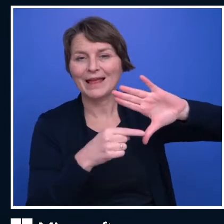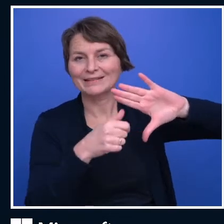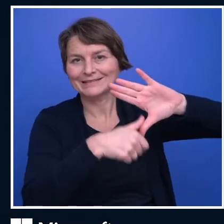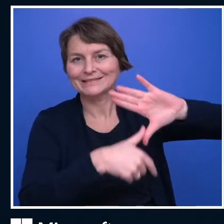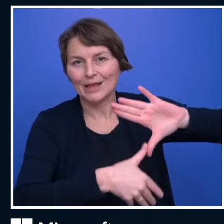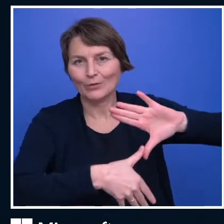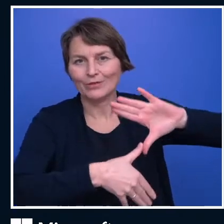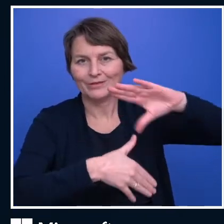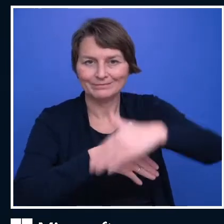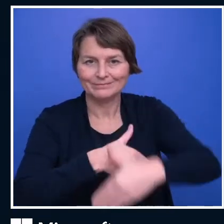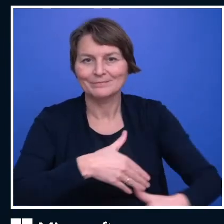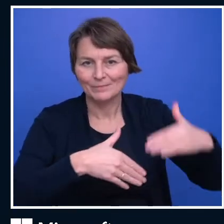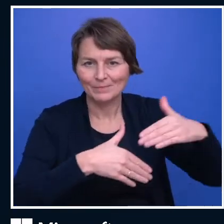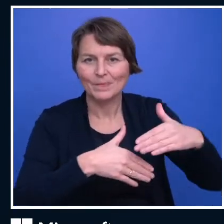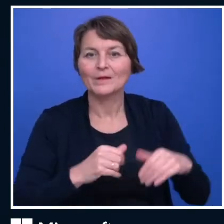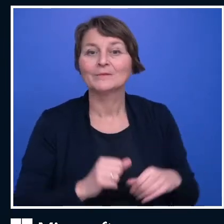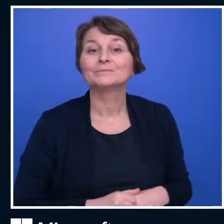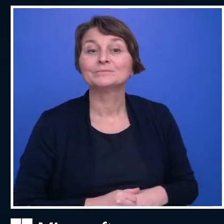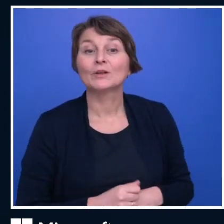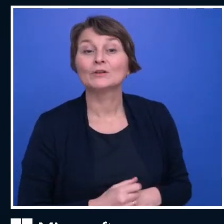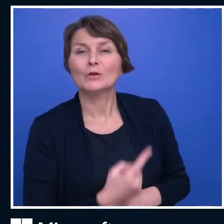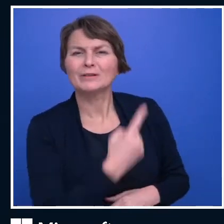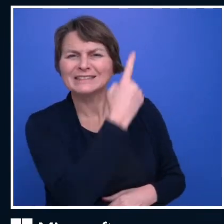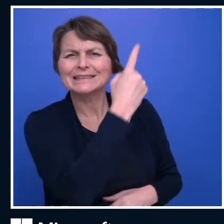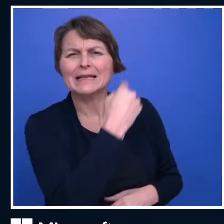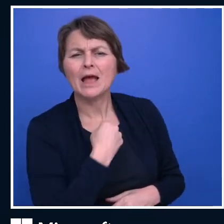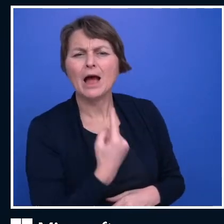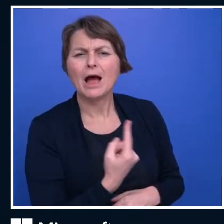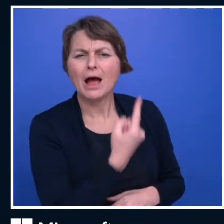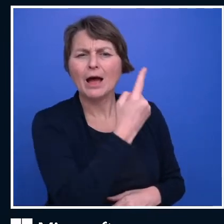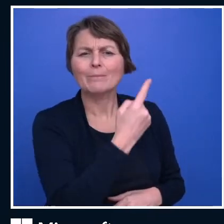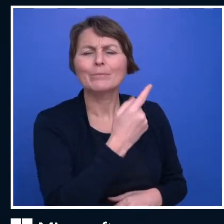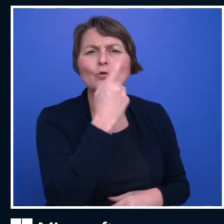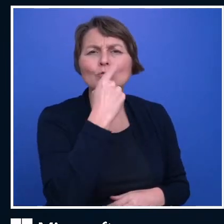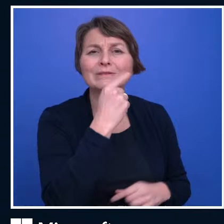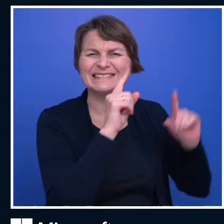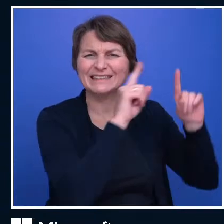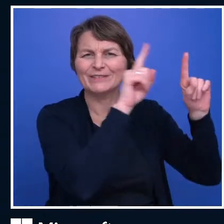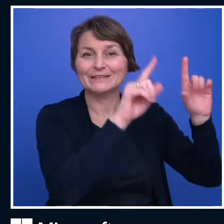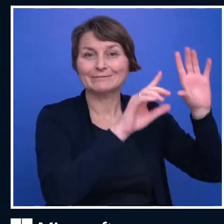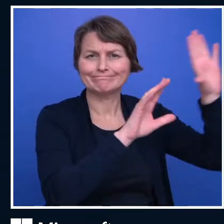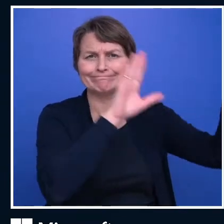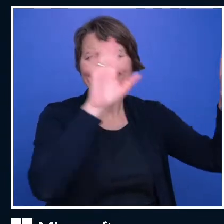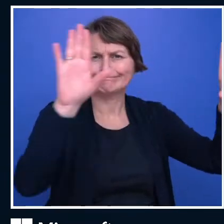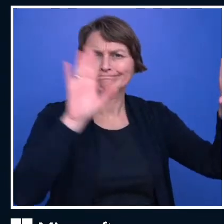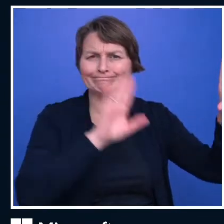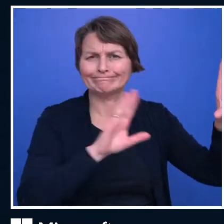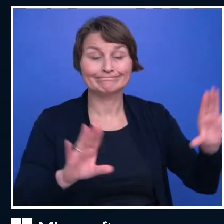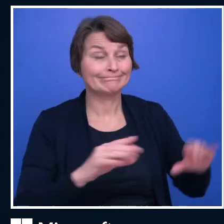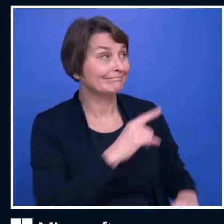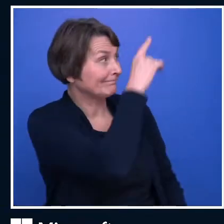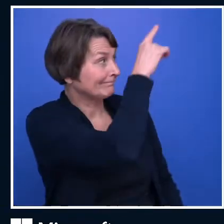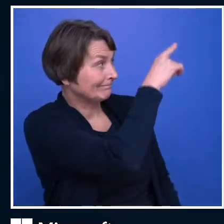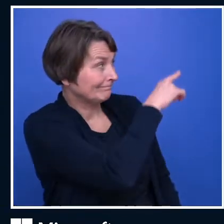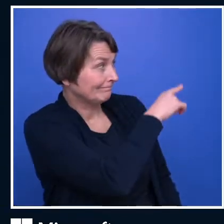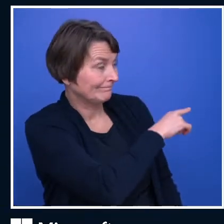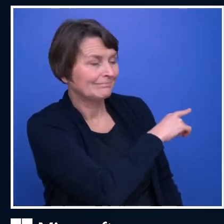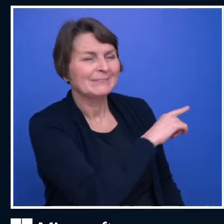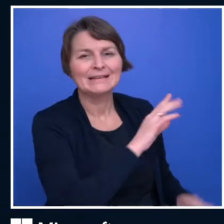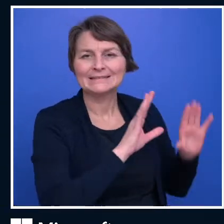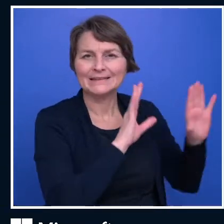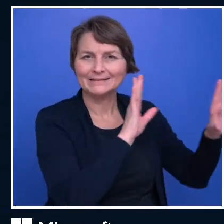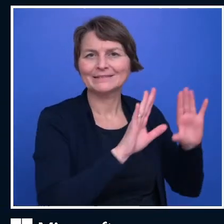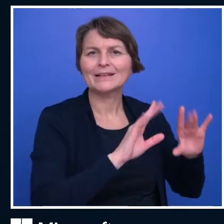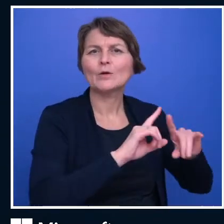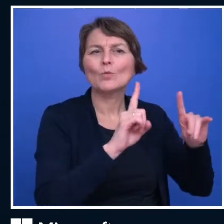has these frayed red neck feathers. We have the black-chinned, which is uniquely purple in color. We have the Anna's hummingbird